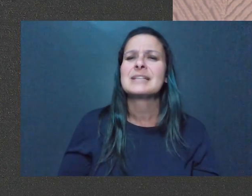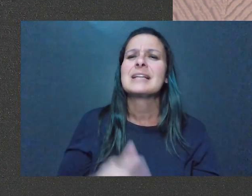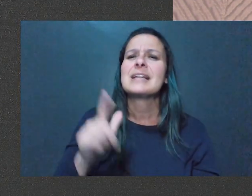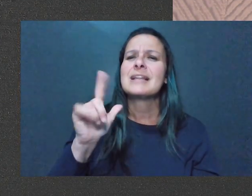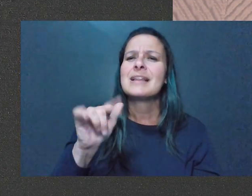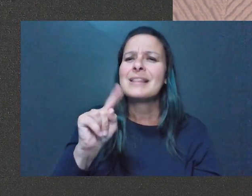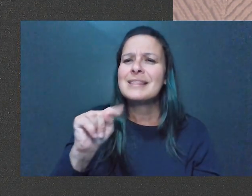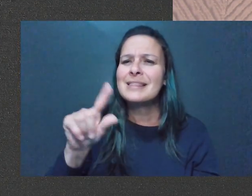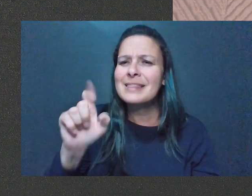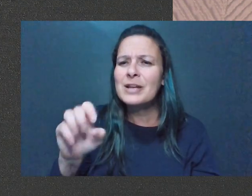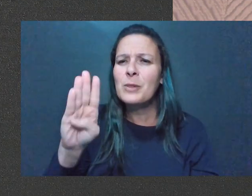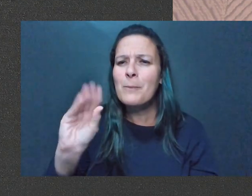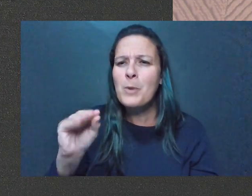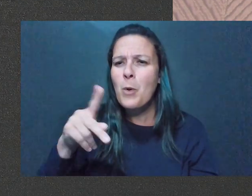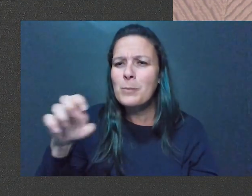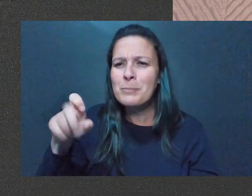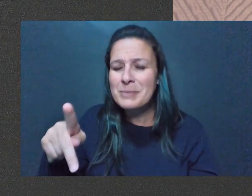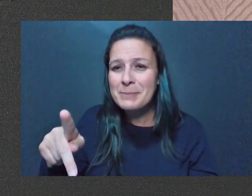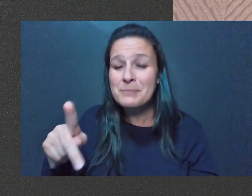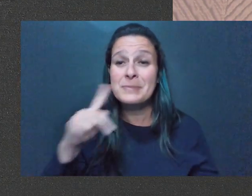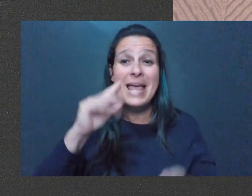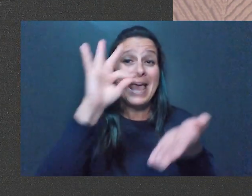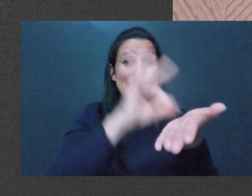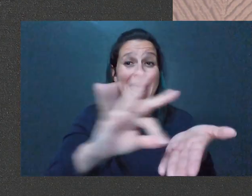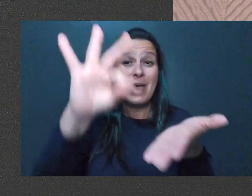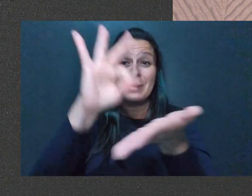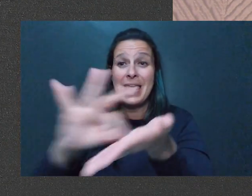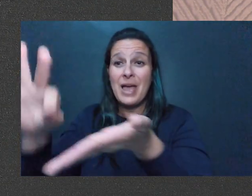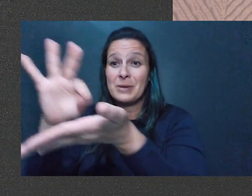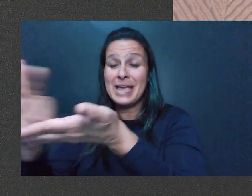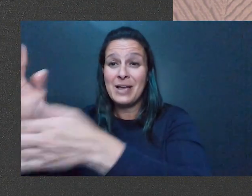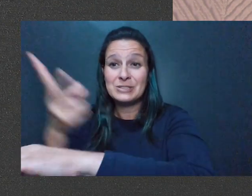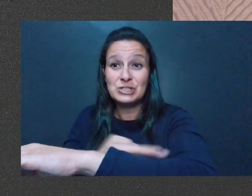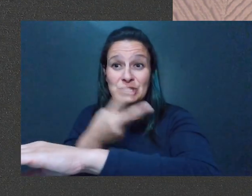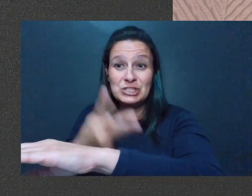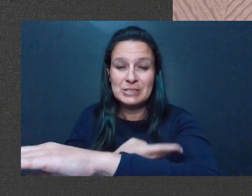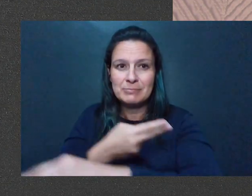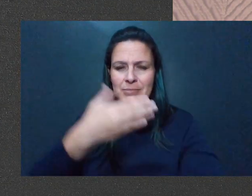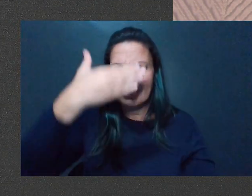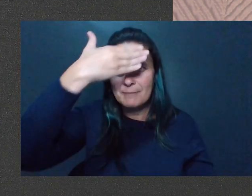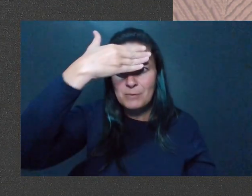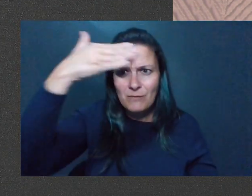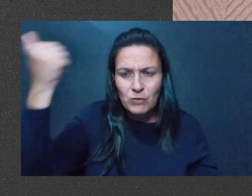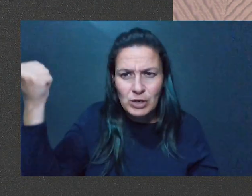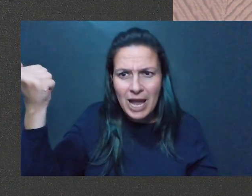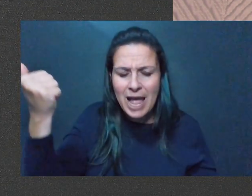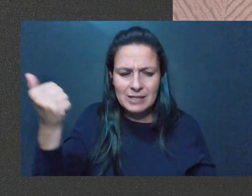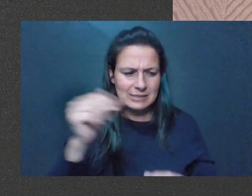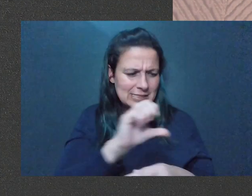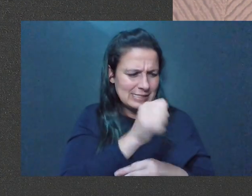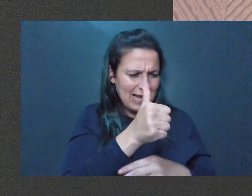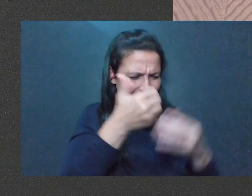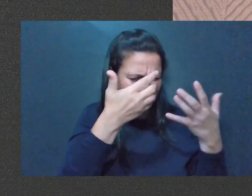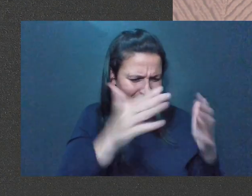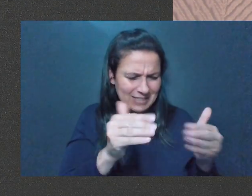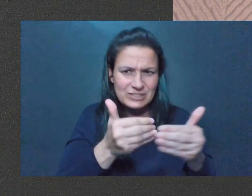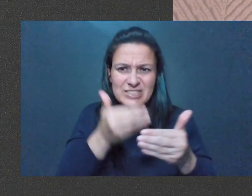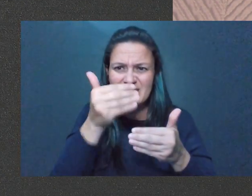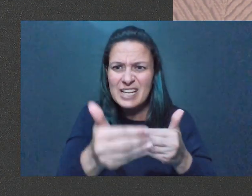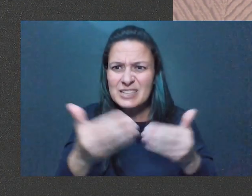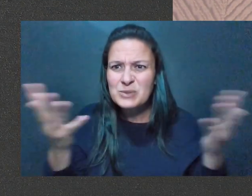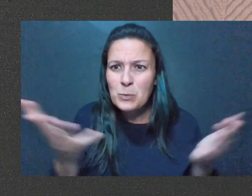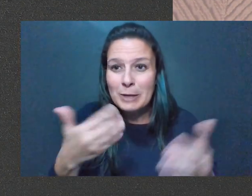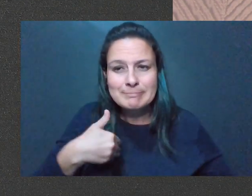Little Bo Peep was counting sheep, but forgot what comes after 10.